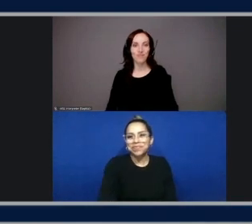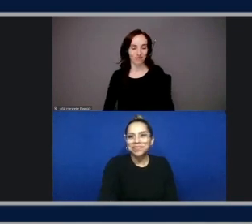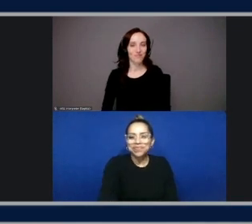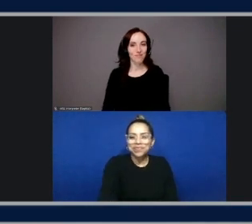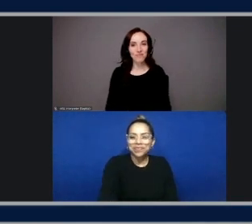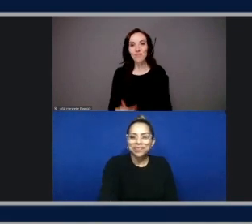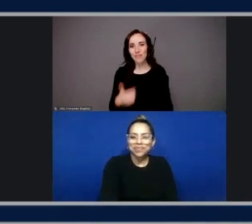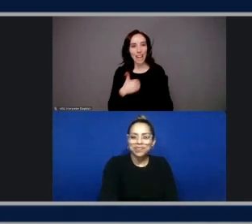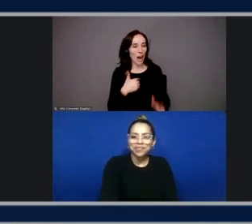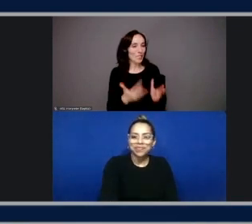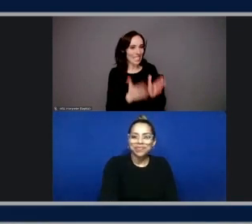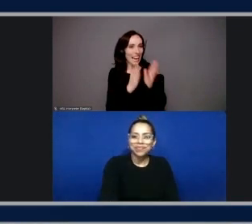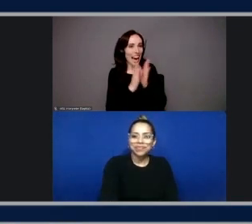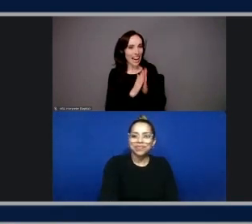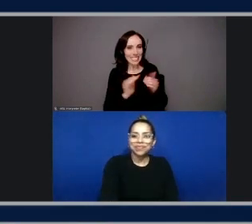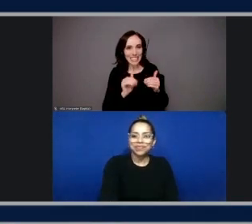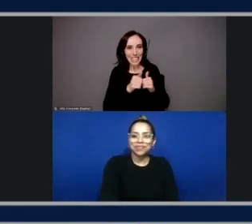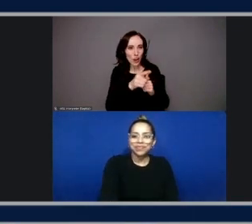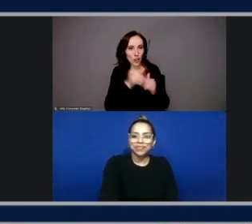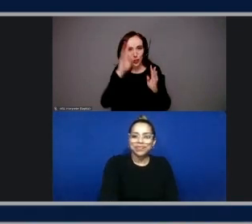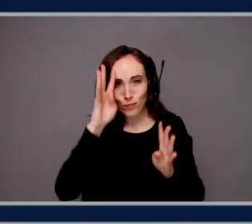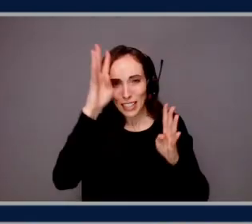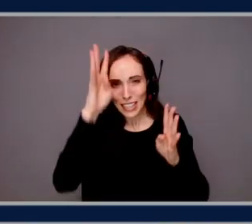you came up with the talk? It was literally that easy.